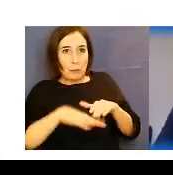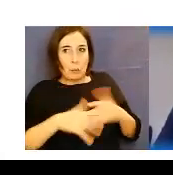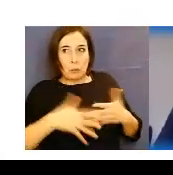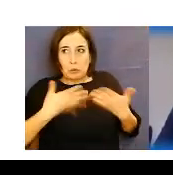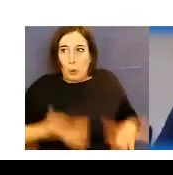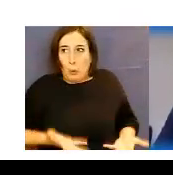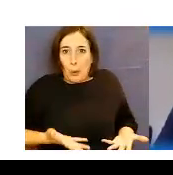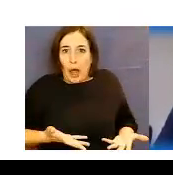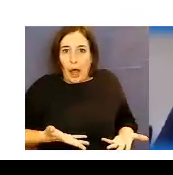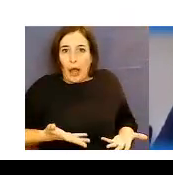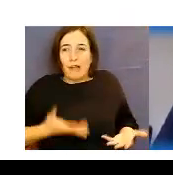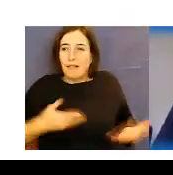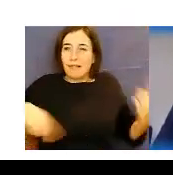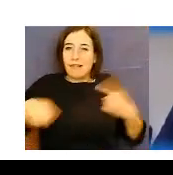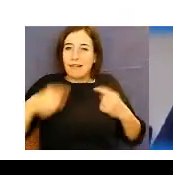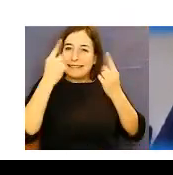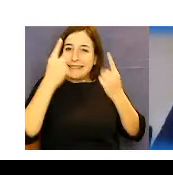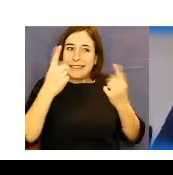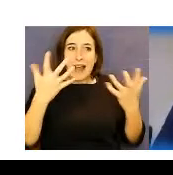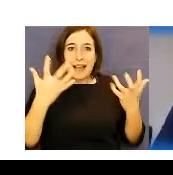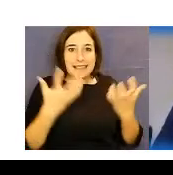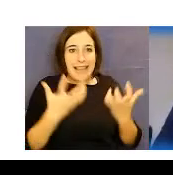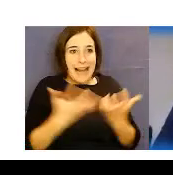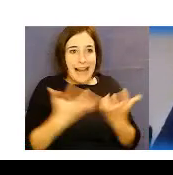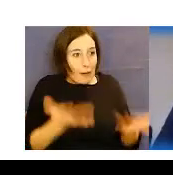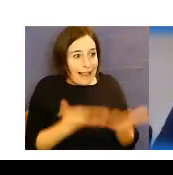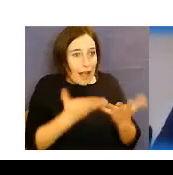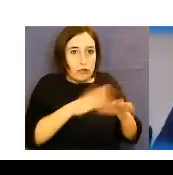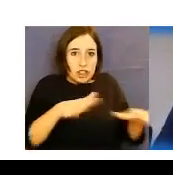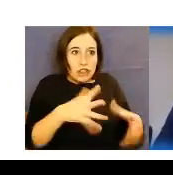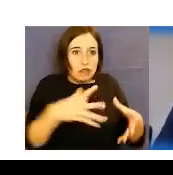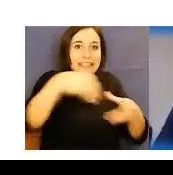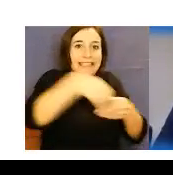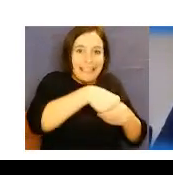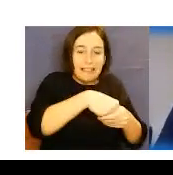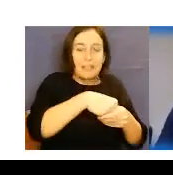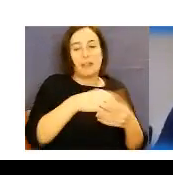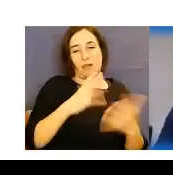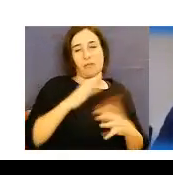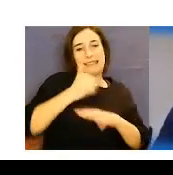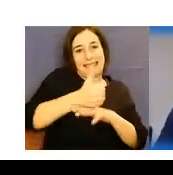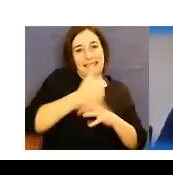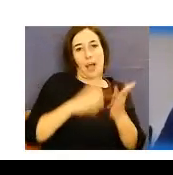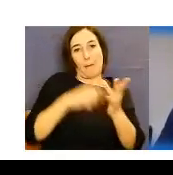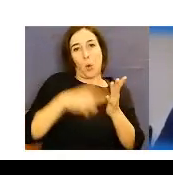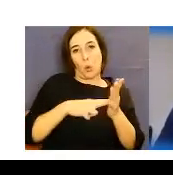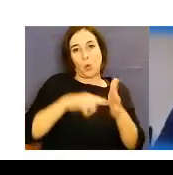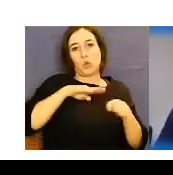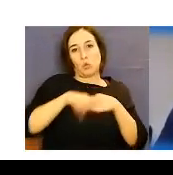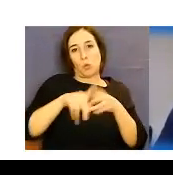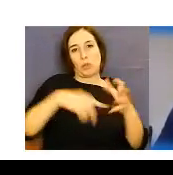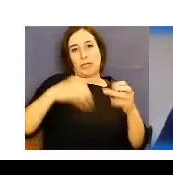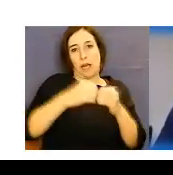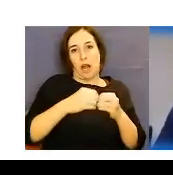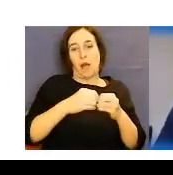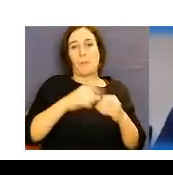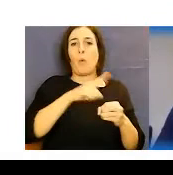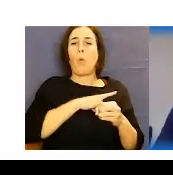reason for setting up Luton Sporting Club. And the background really behind it is we came from a very diverse community in Bury